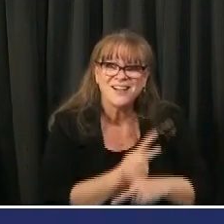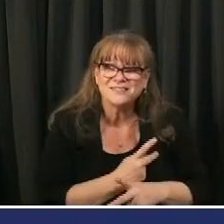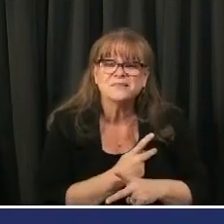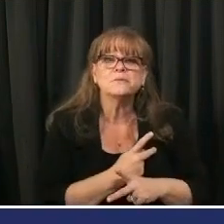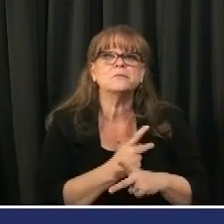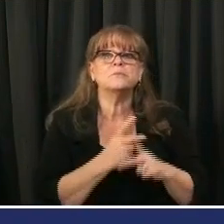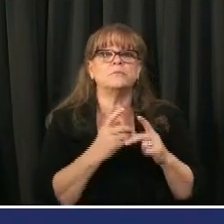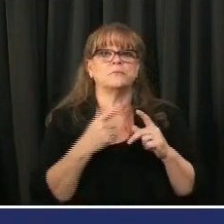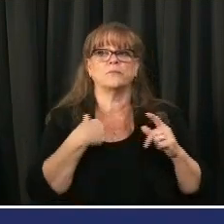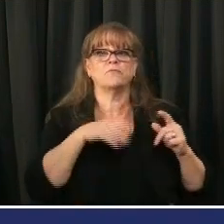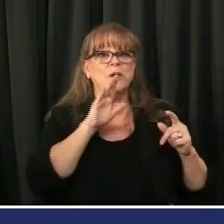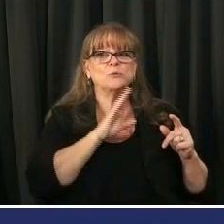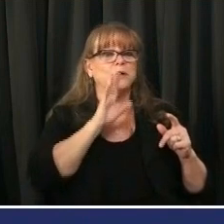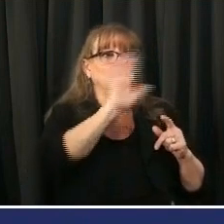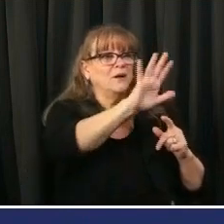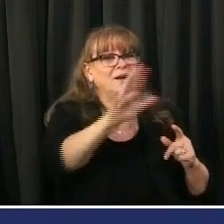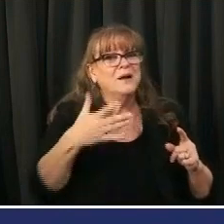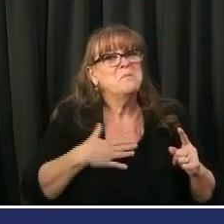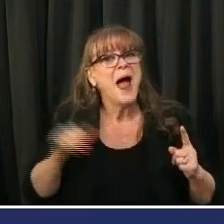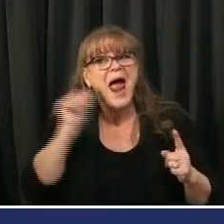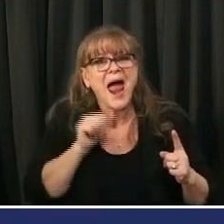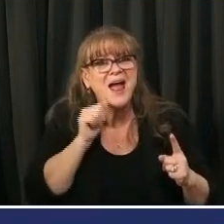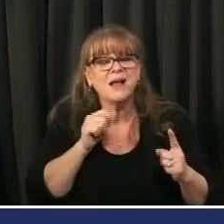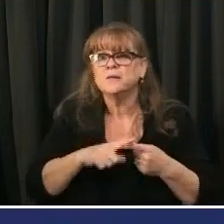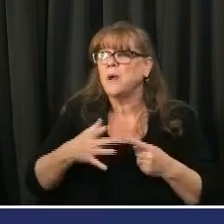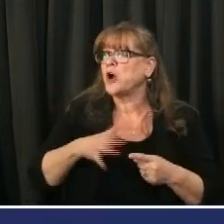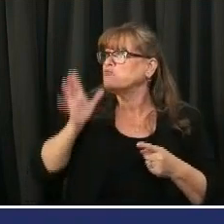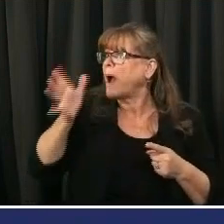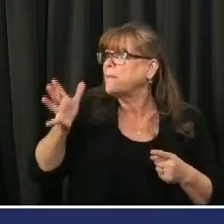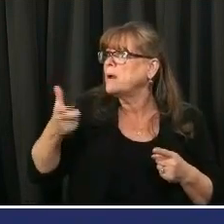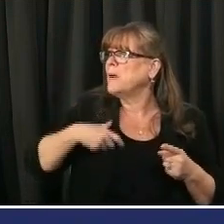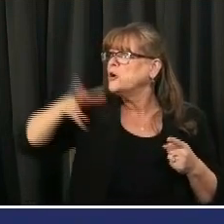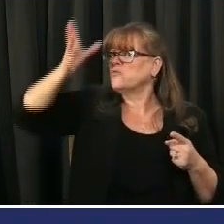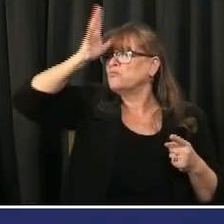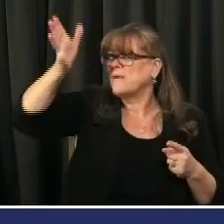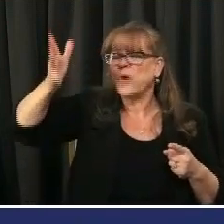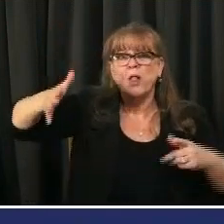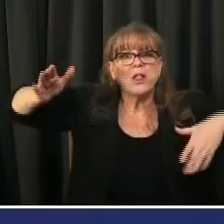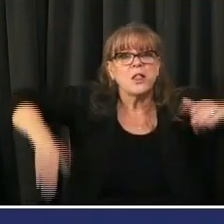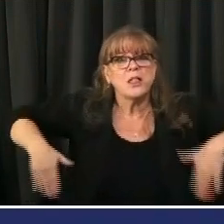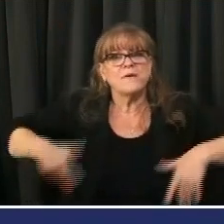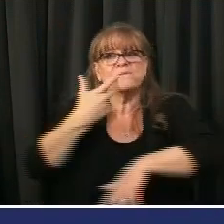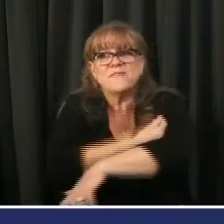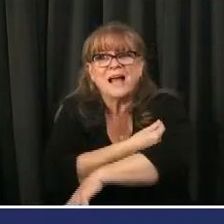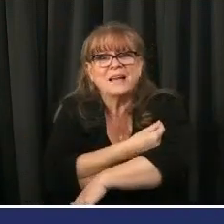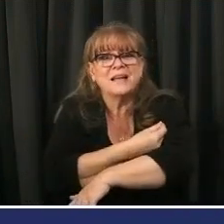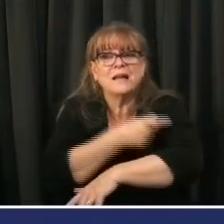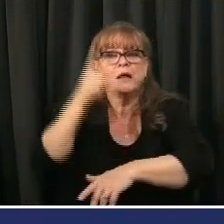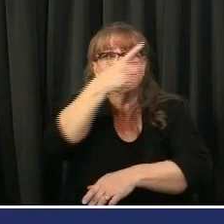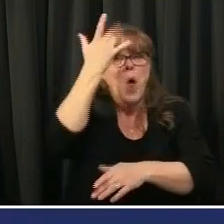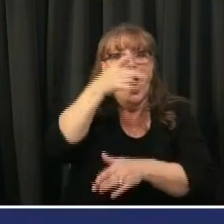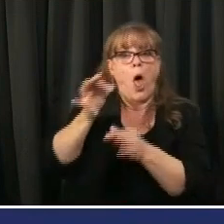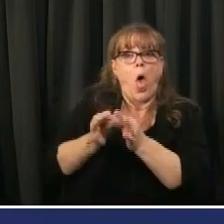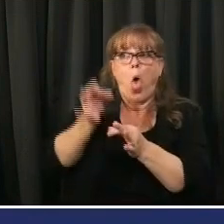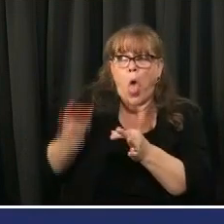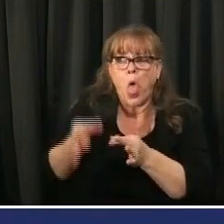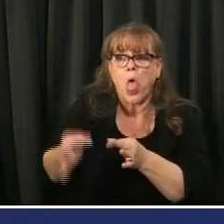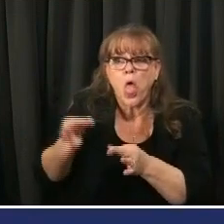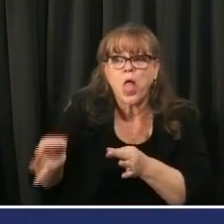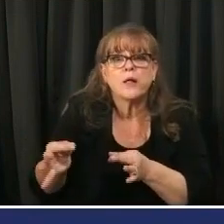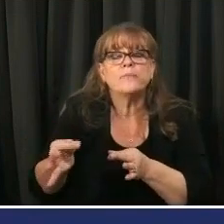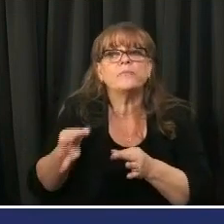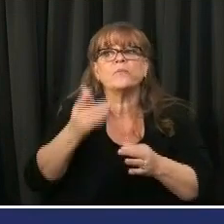What about my grandma? What about my grandpa? Because some will get it next week. Some will be getting it into February. There's simply